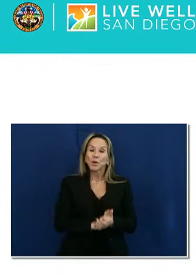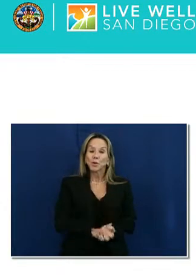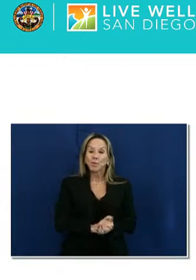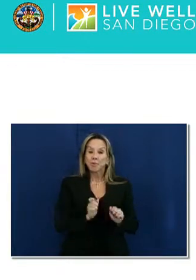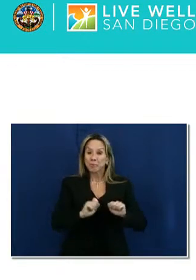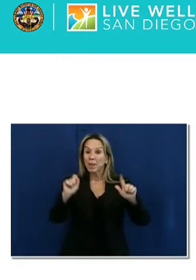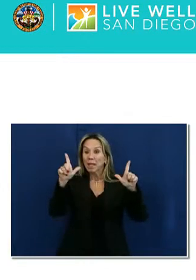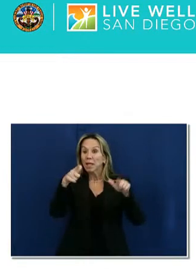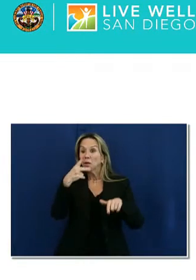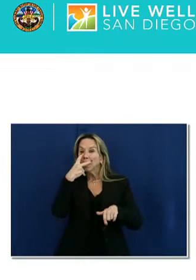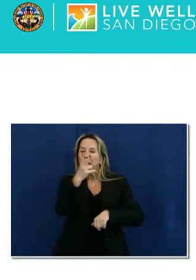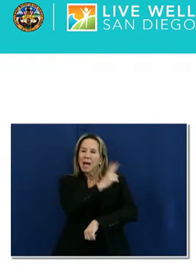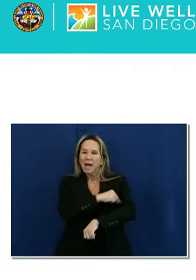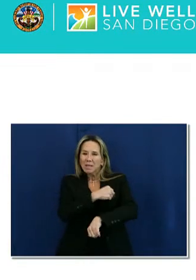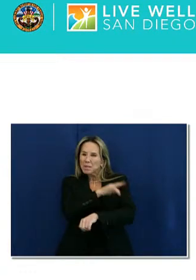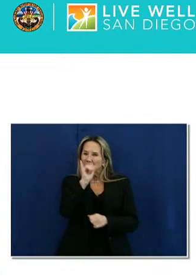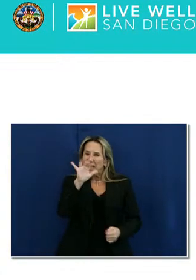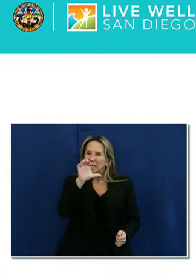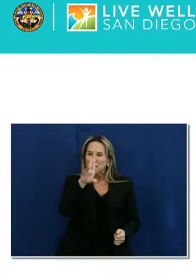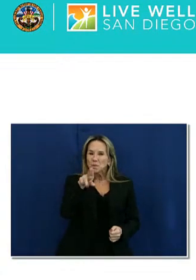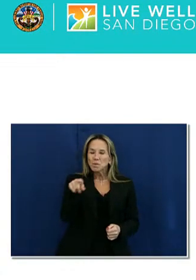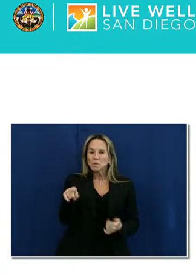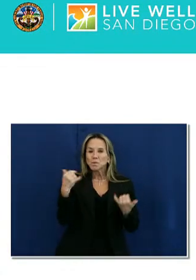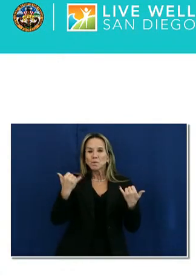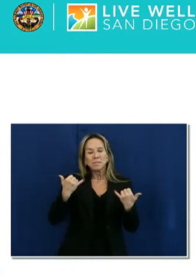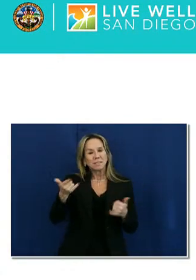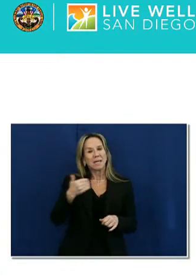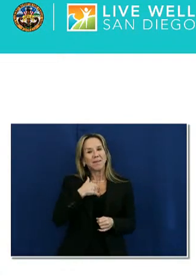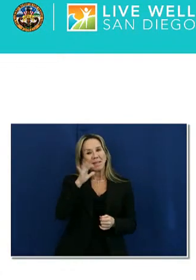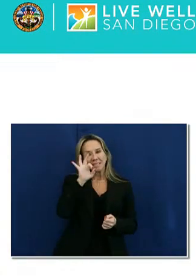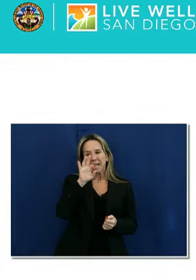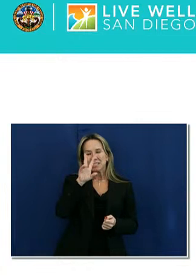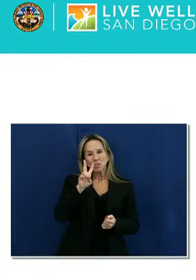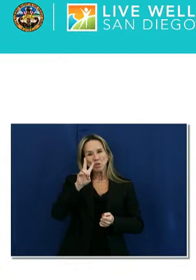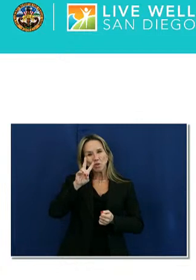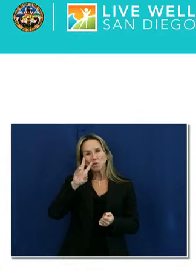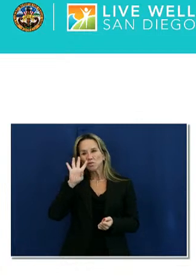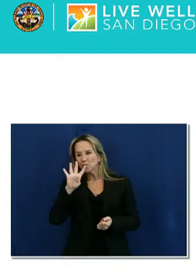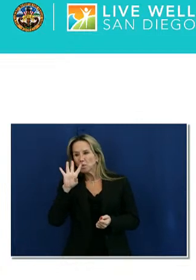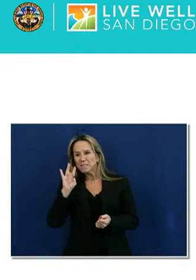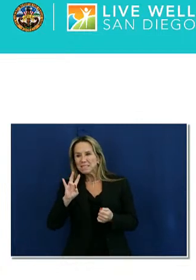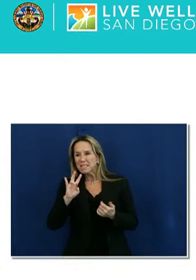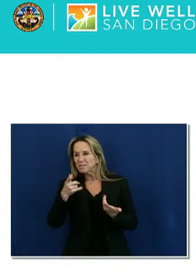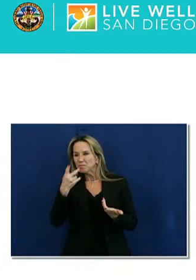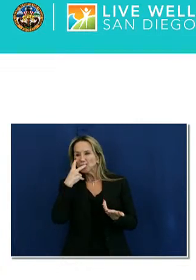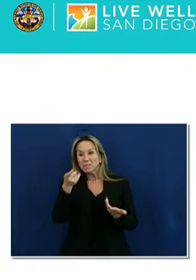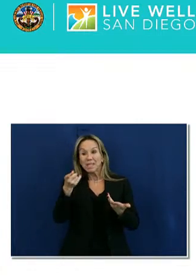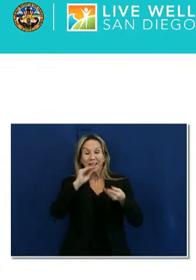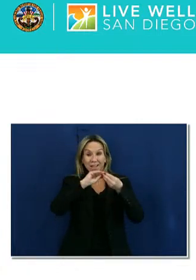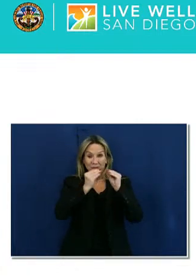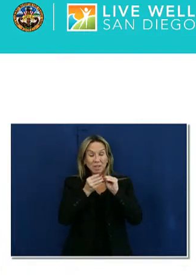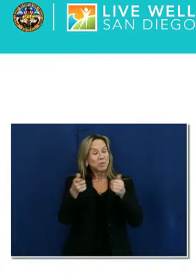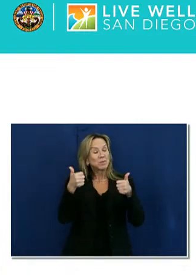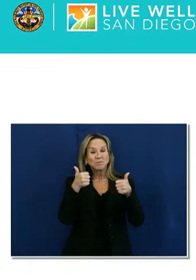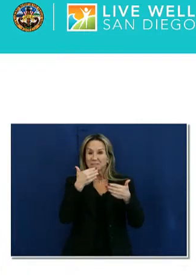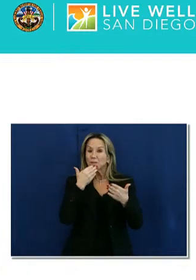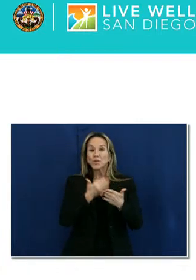on hospital census, you see ICU utilization there at 90, 247 total. Again, hospitalization numbers are very